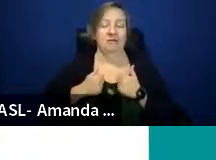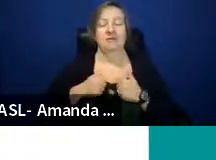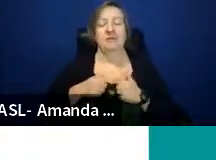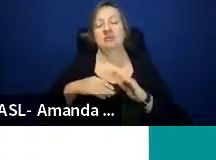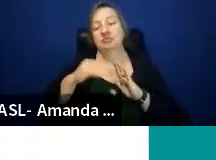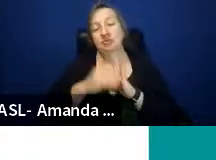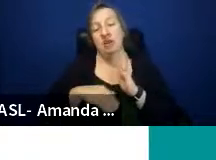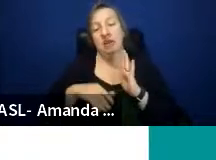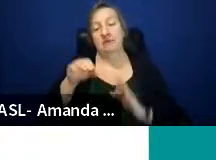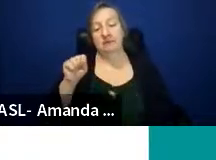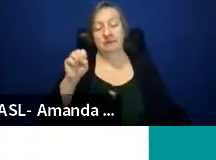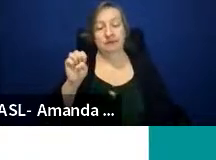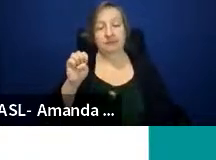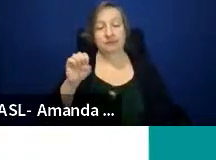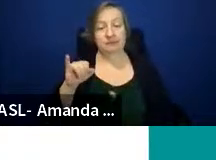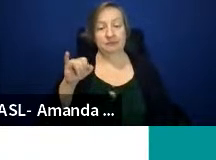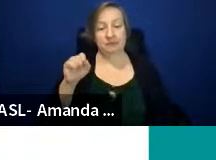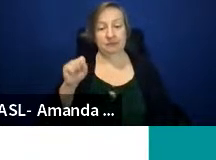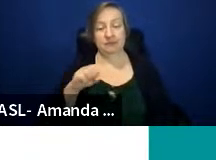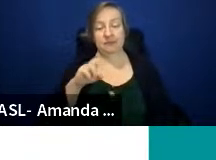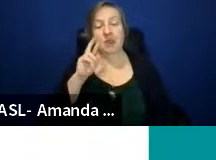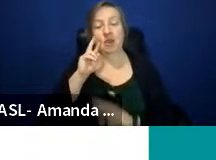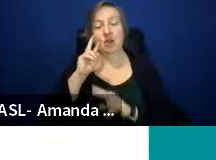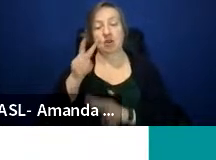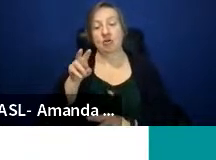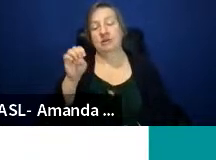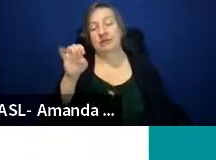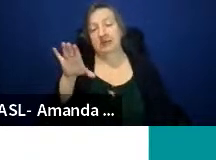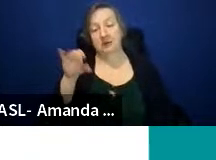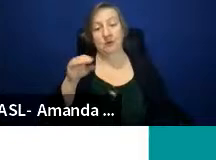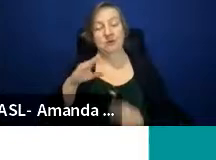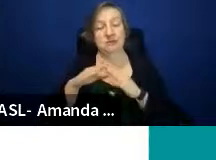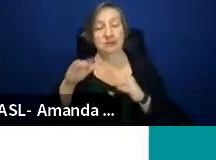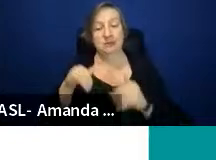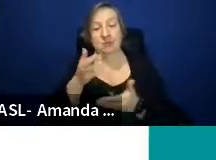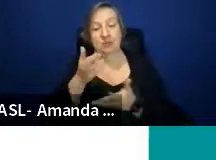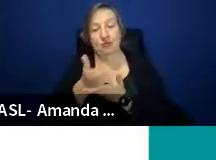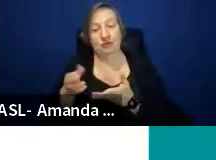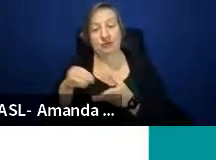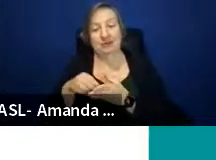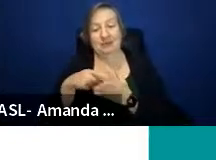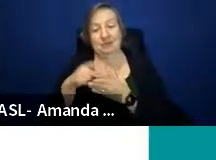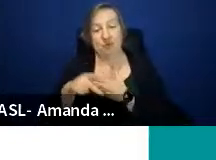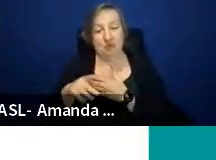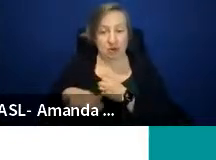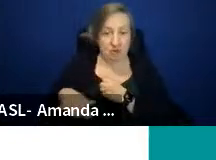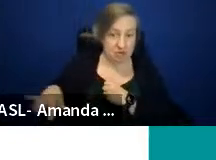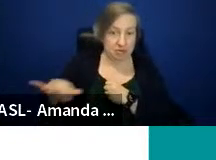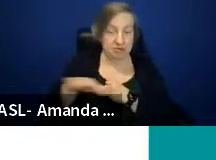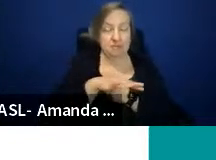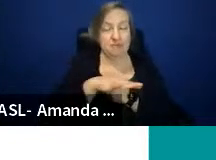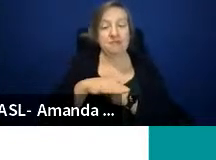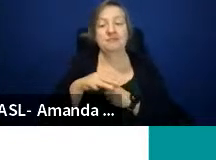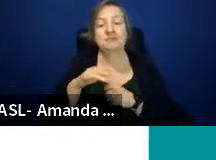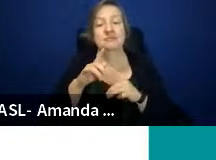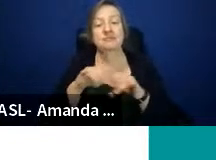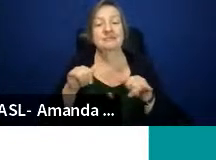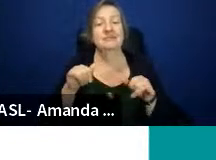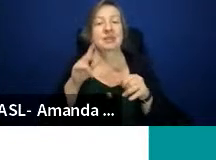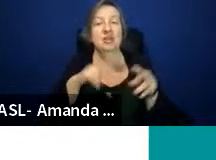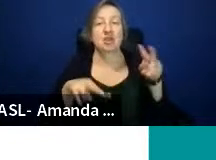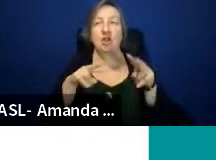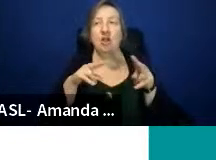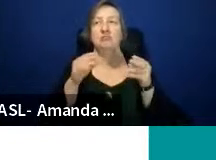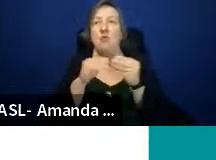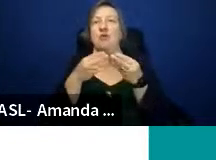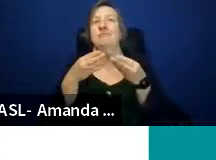looks at ecosystem resources within the program area, but it also looks more broadly